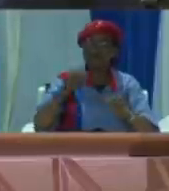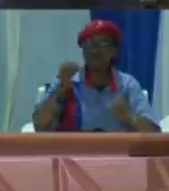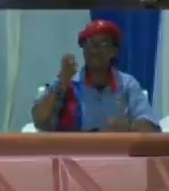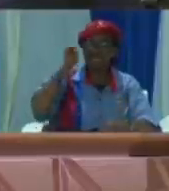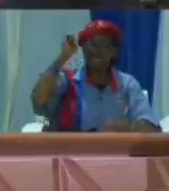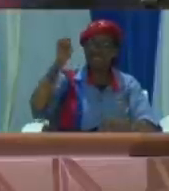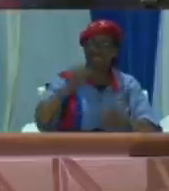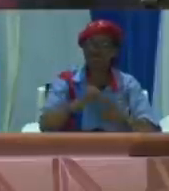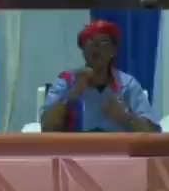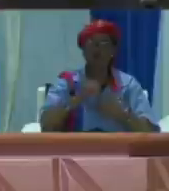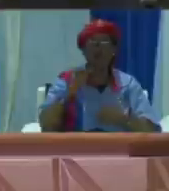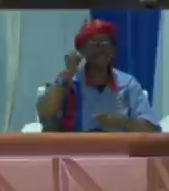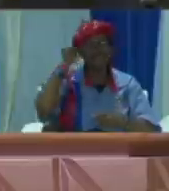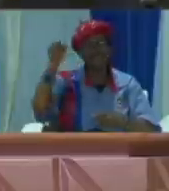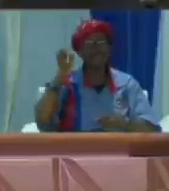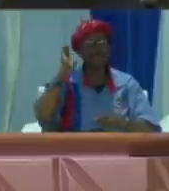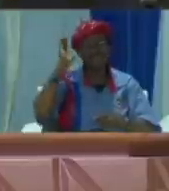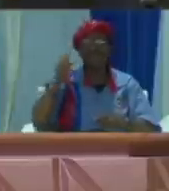say,